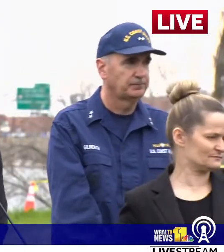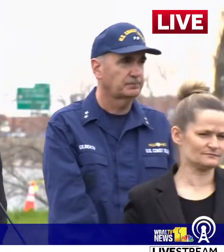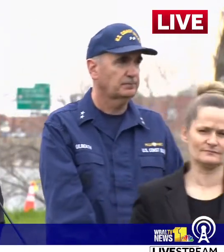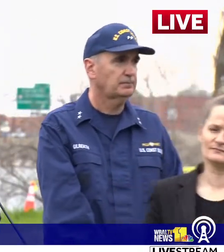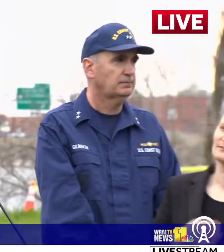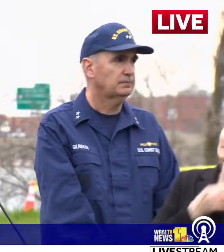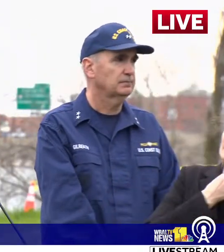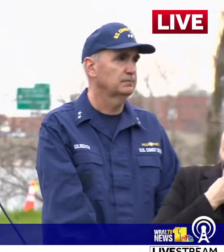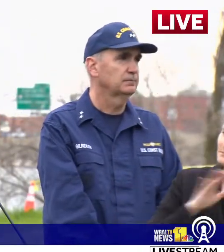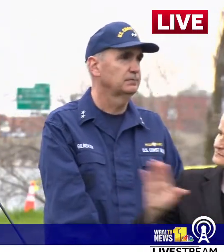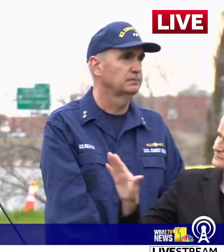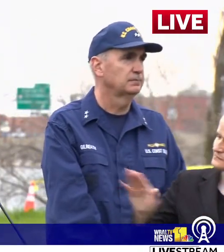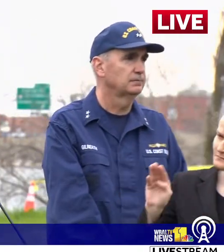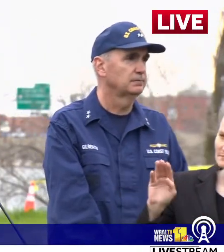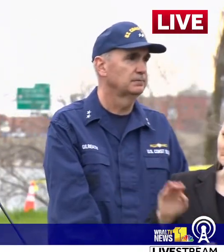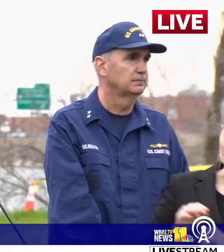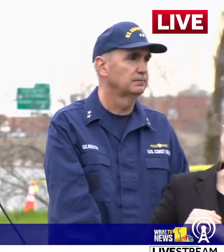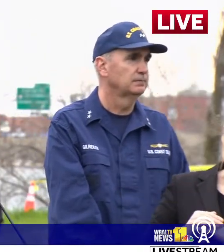Thank you.